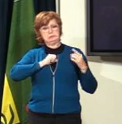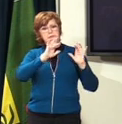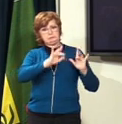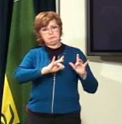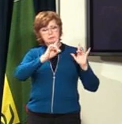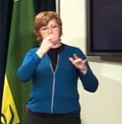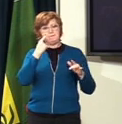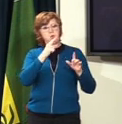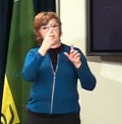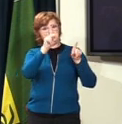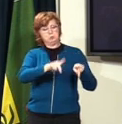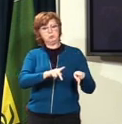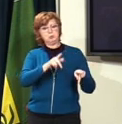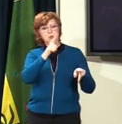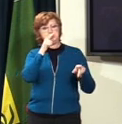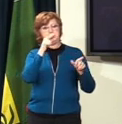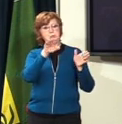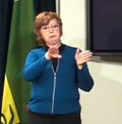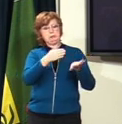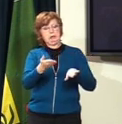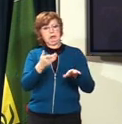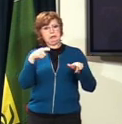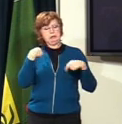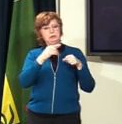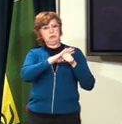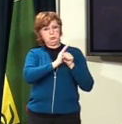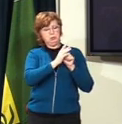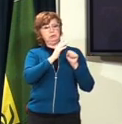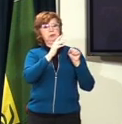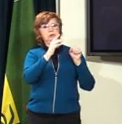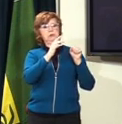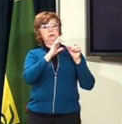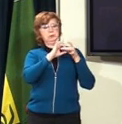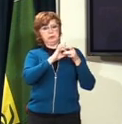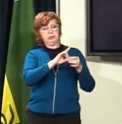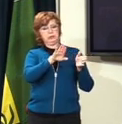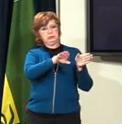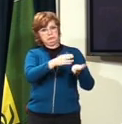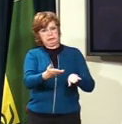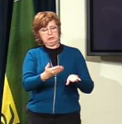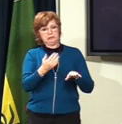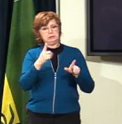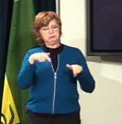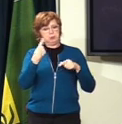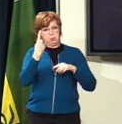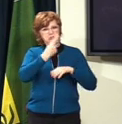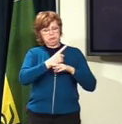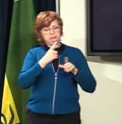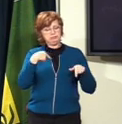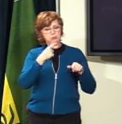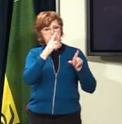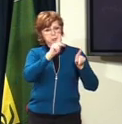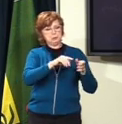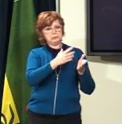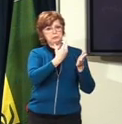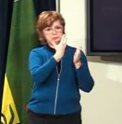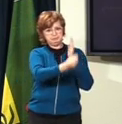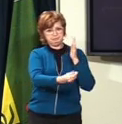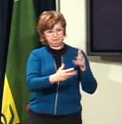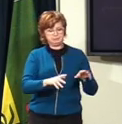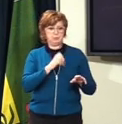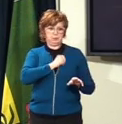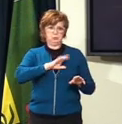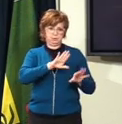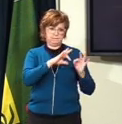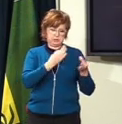who passed away from COVID over the last 24 hours. Again, I hope that these deaths increase our resolve for all residents across the province to help fight